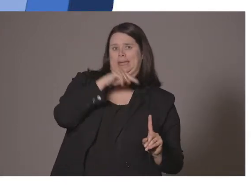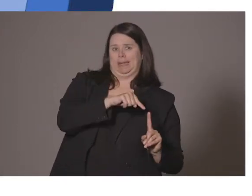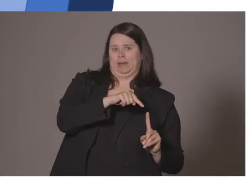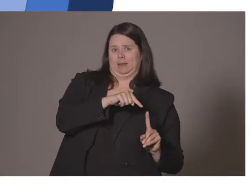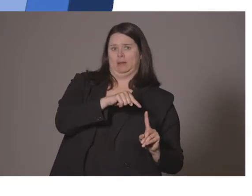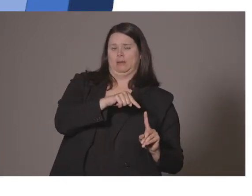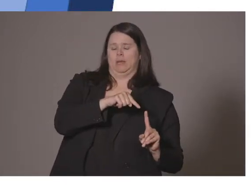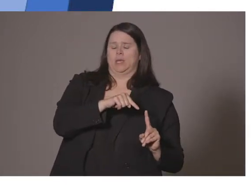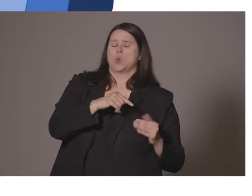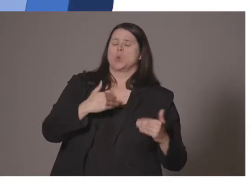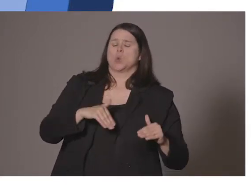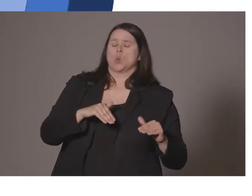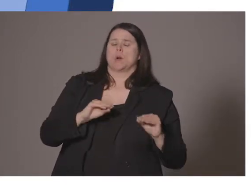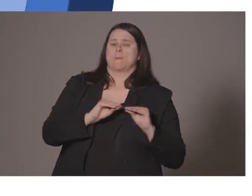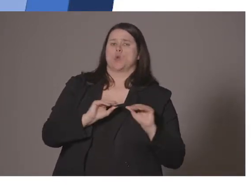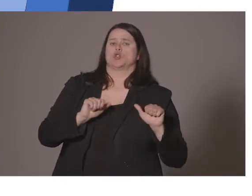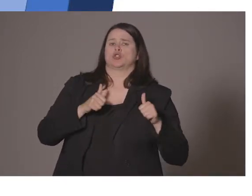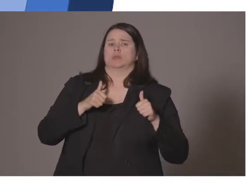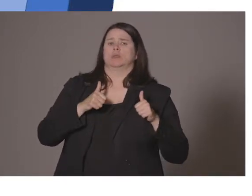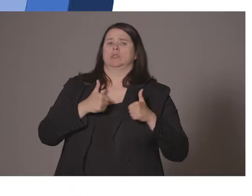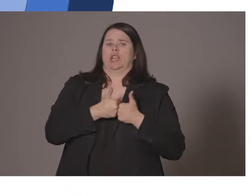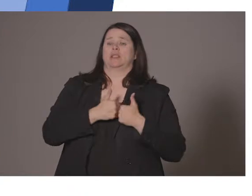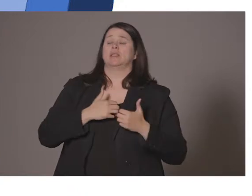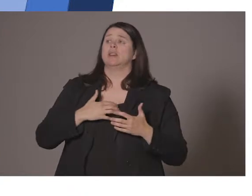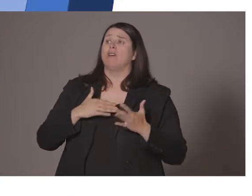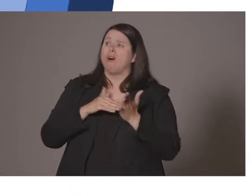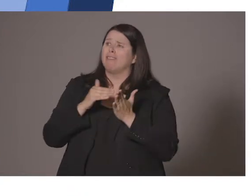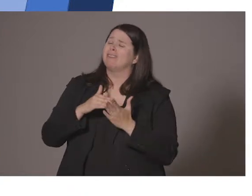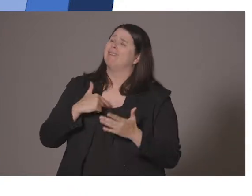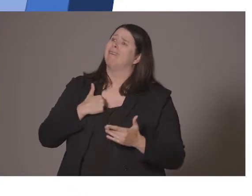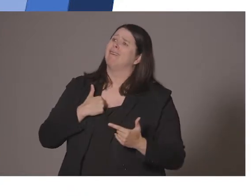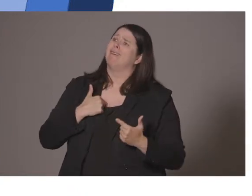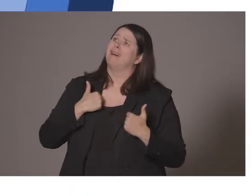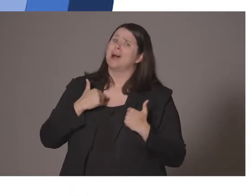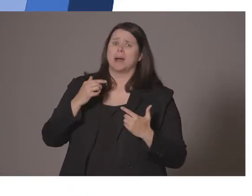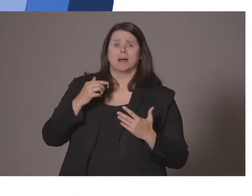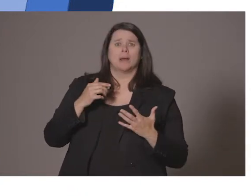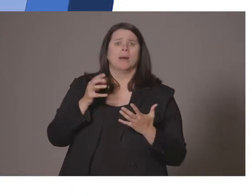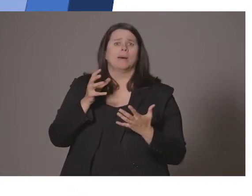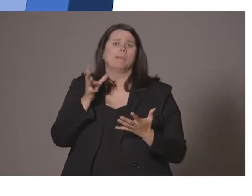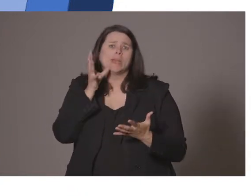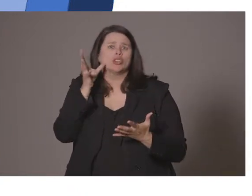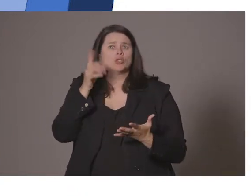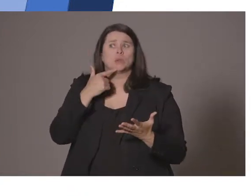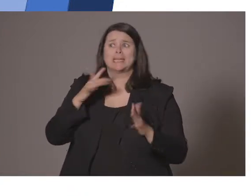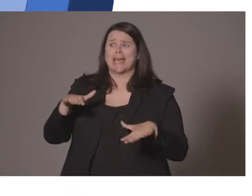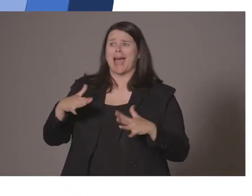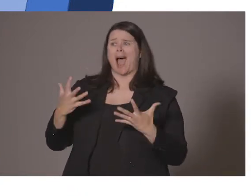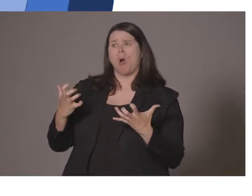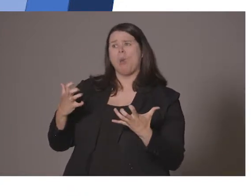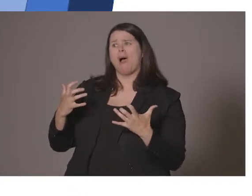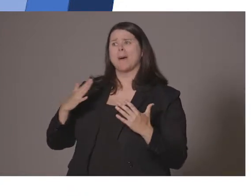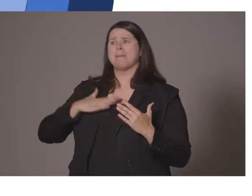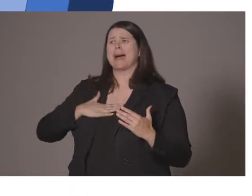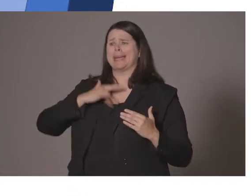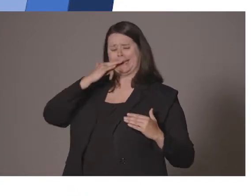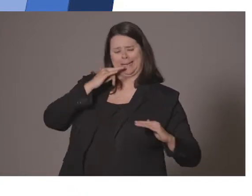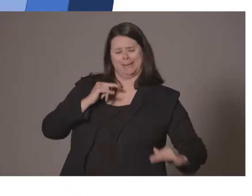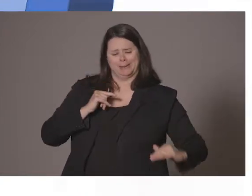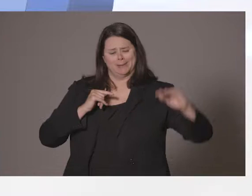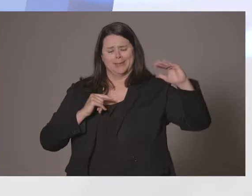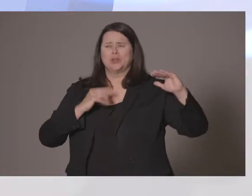not, adults will say, "I want my kid to have a better life than I did. I don't want them to experience what I did."